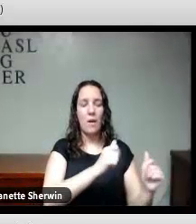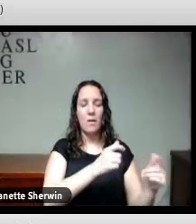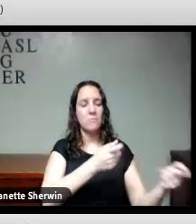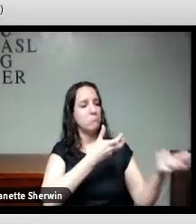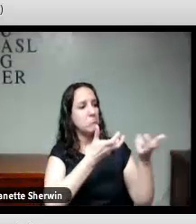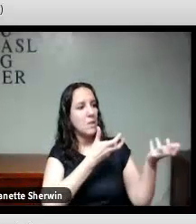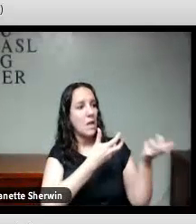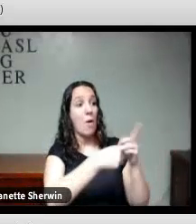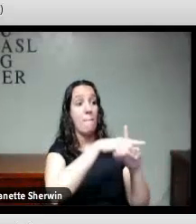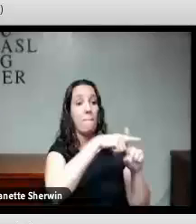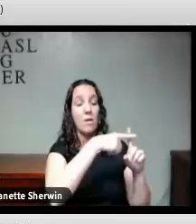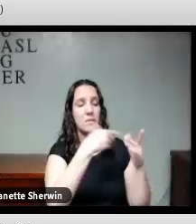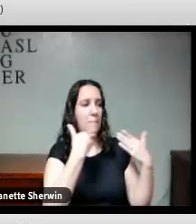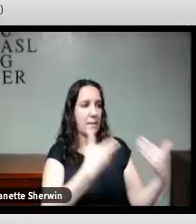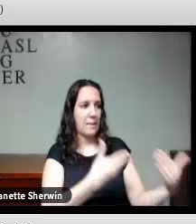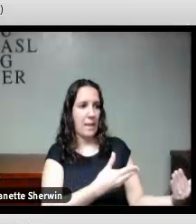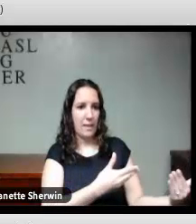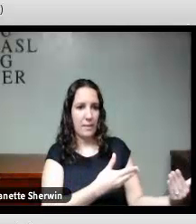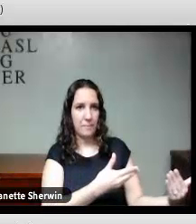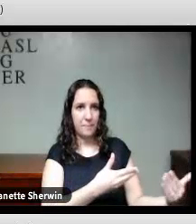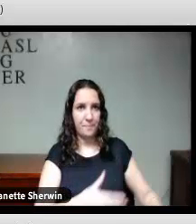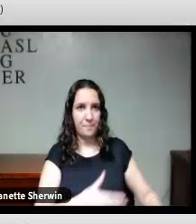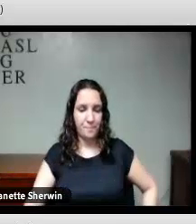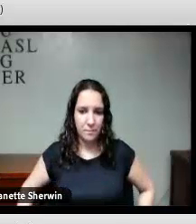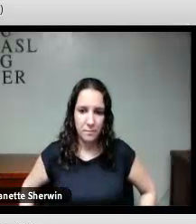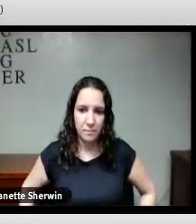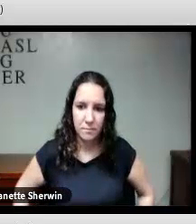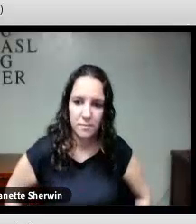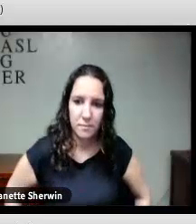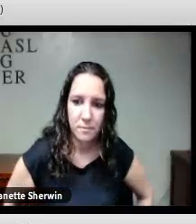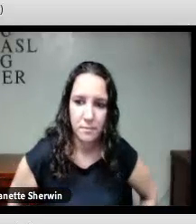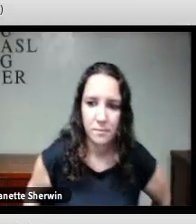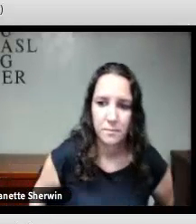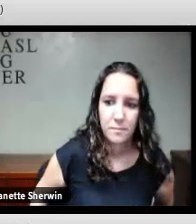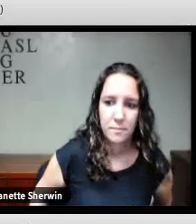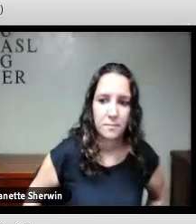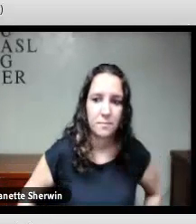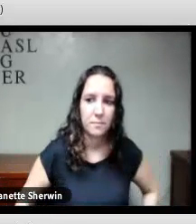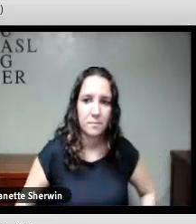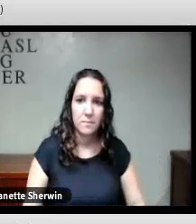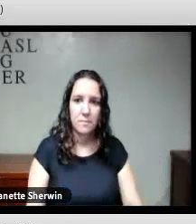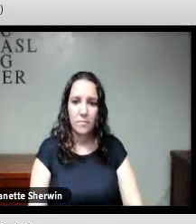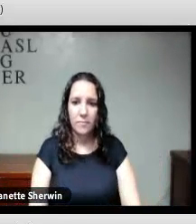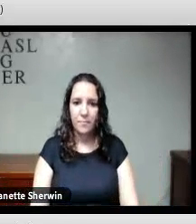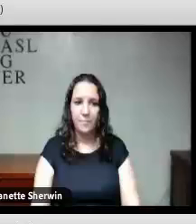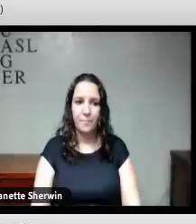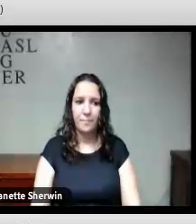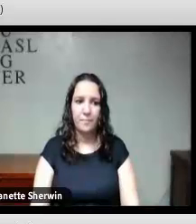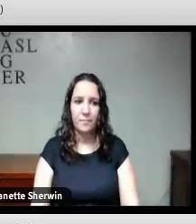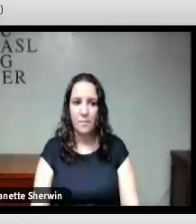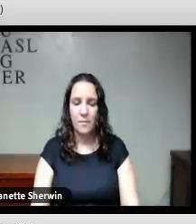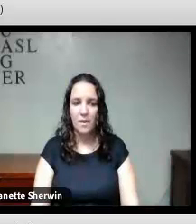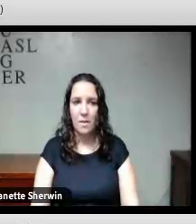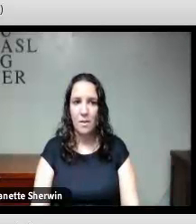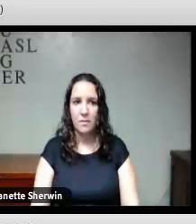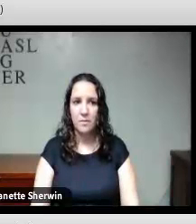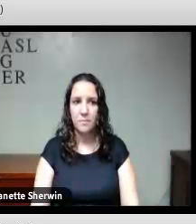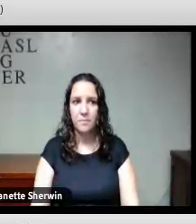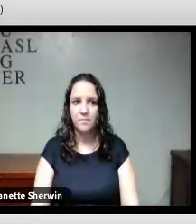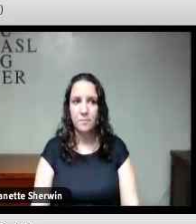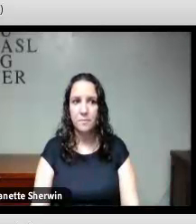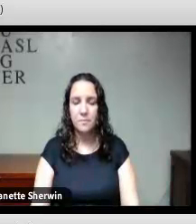by thanking that patron for cooperation or pointing something out or whatever it might be, their understanding, their